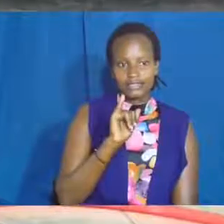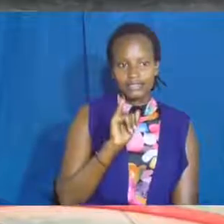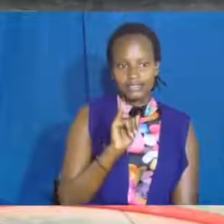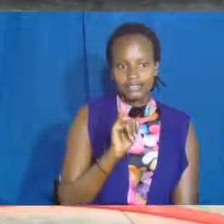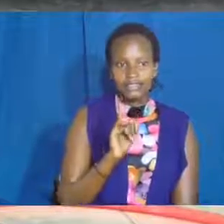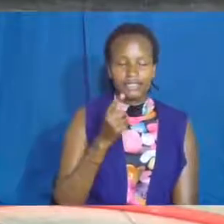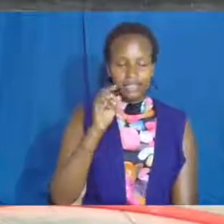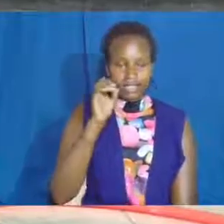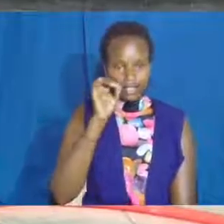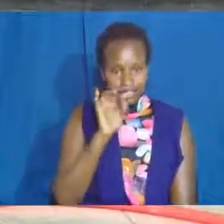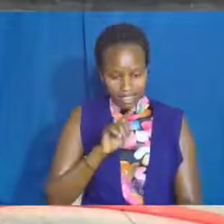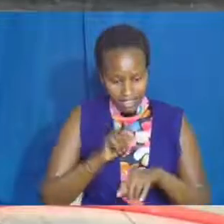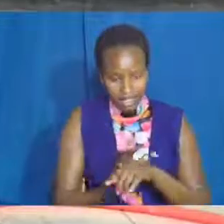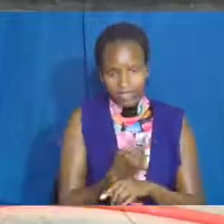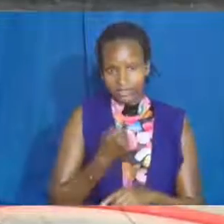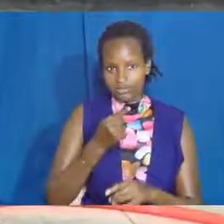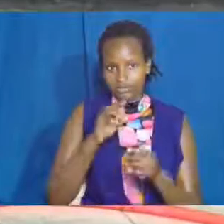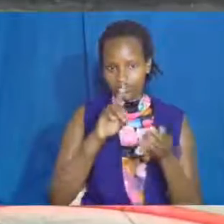And I said